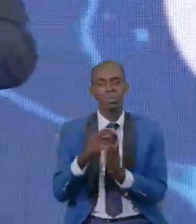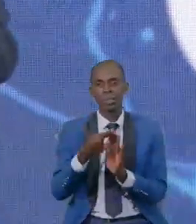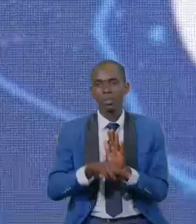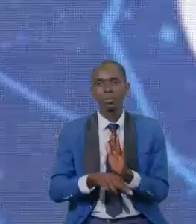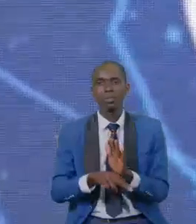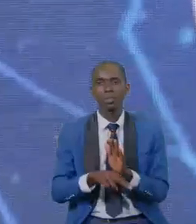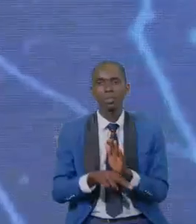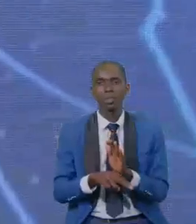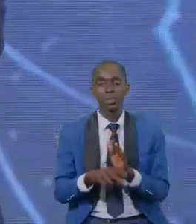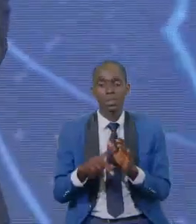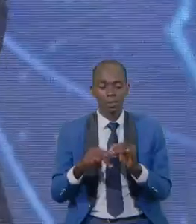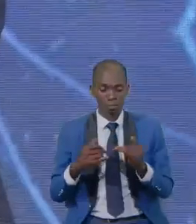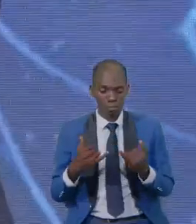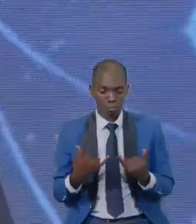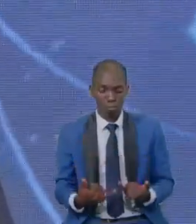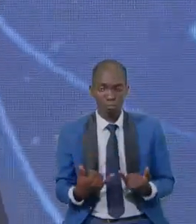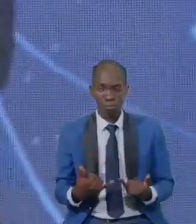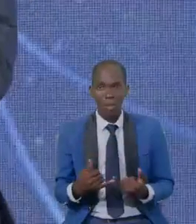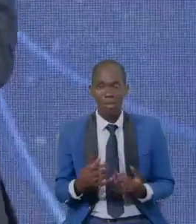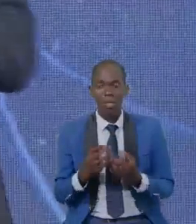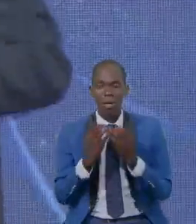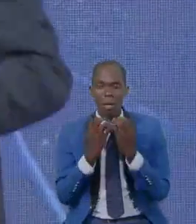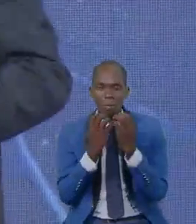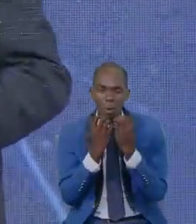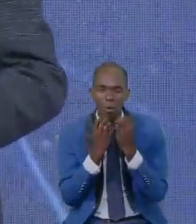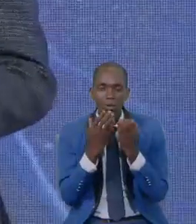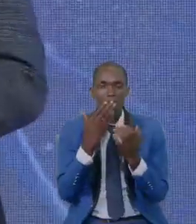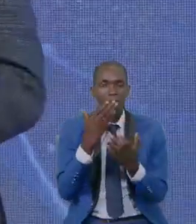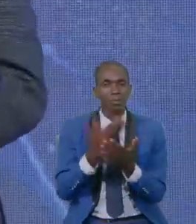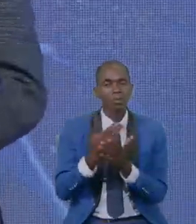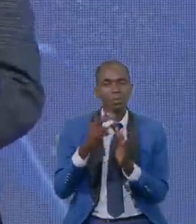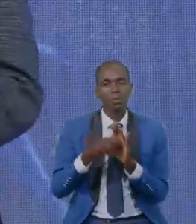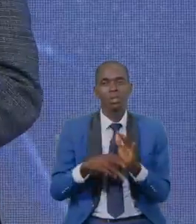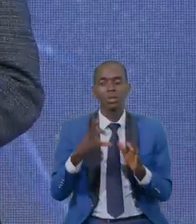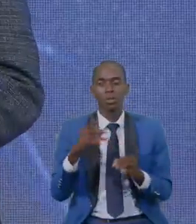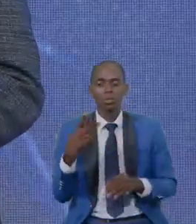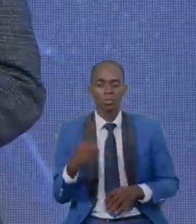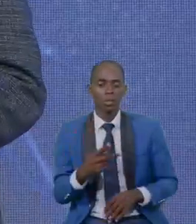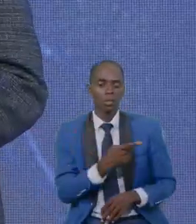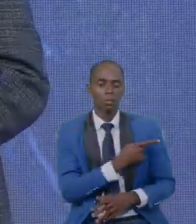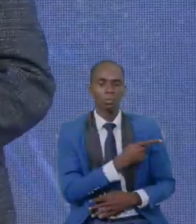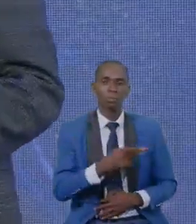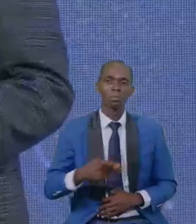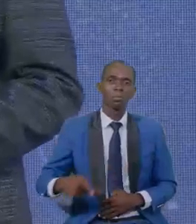The present precious goodness of the Prince.